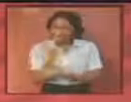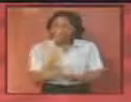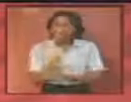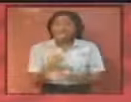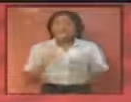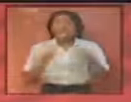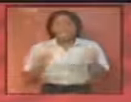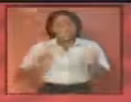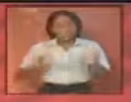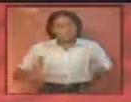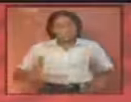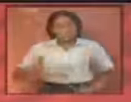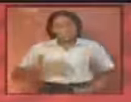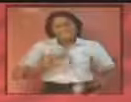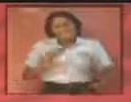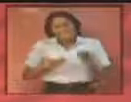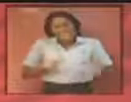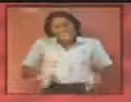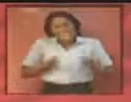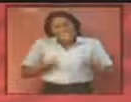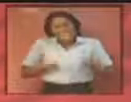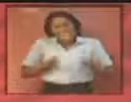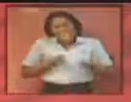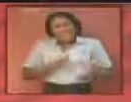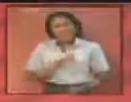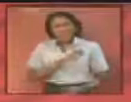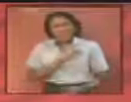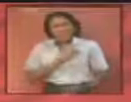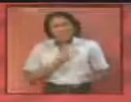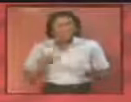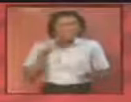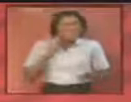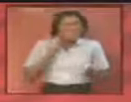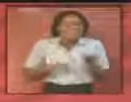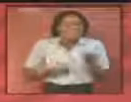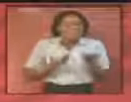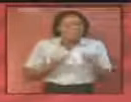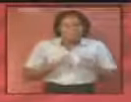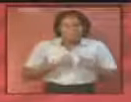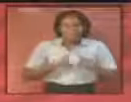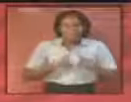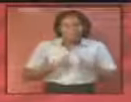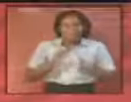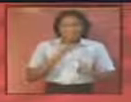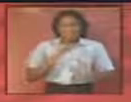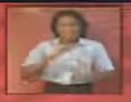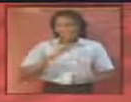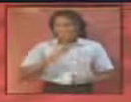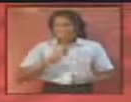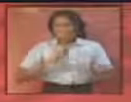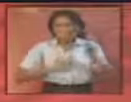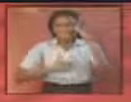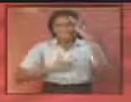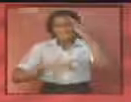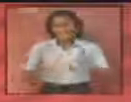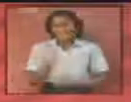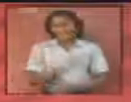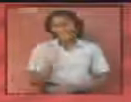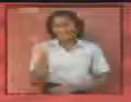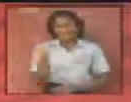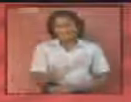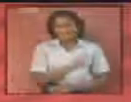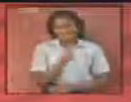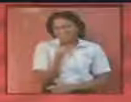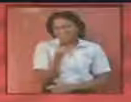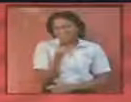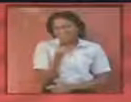the training was good enough, the training you got from the vaccine was good enough to allow you to beat the variant. The variant only causes minor damage,